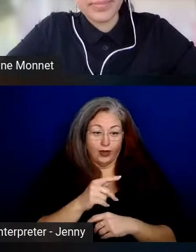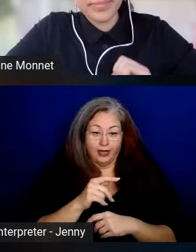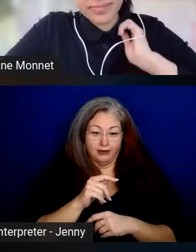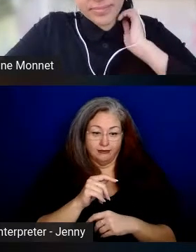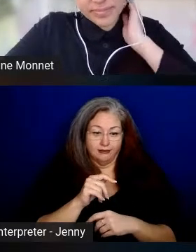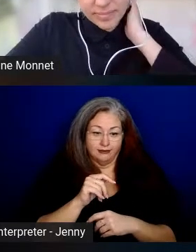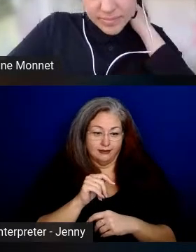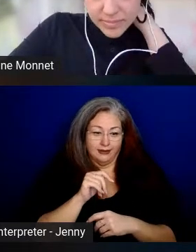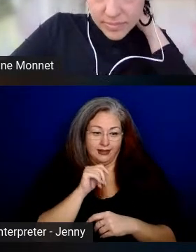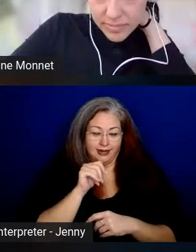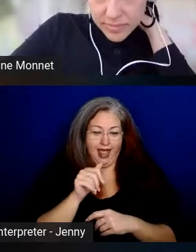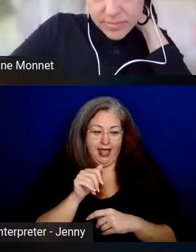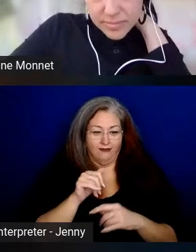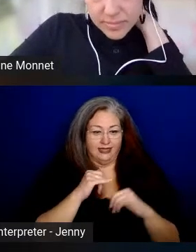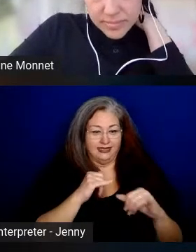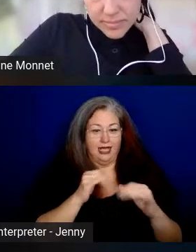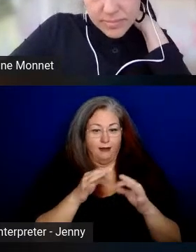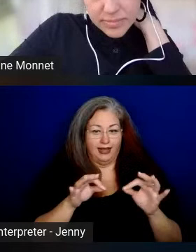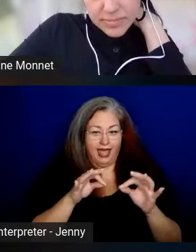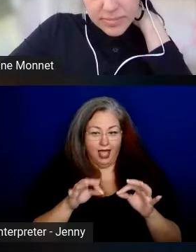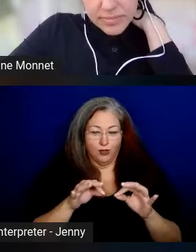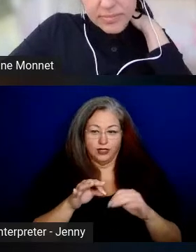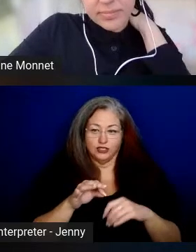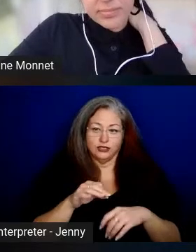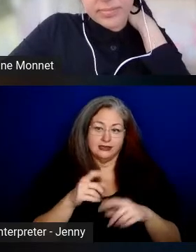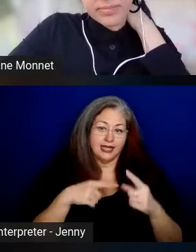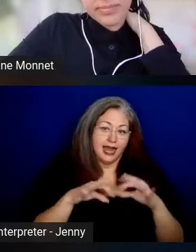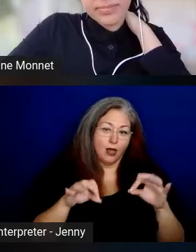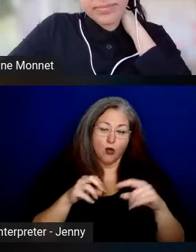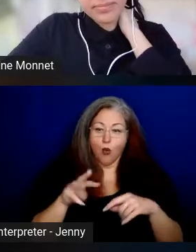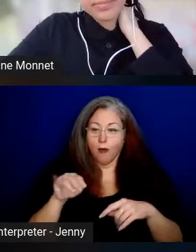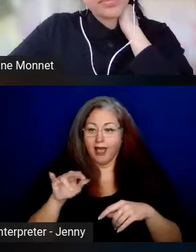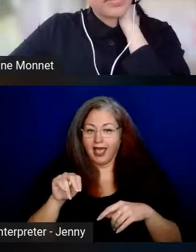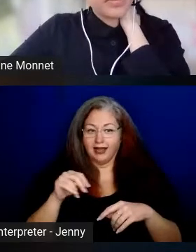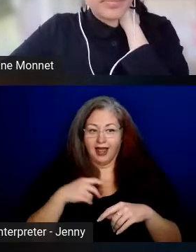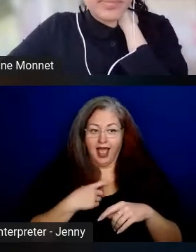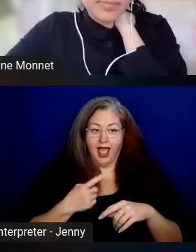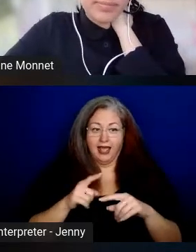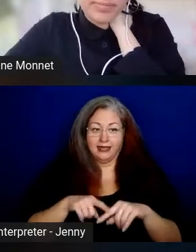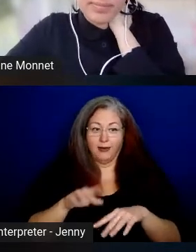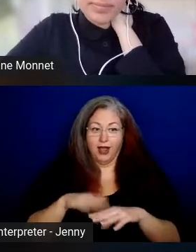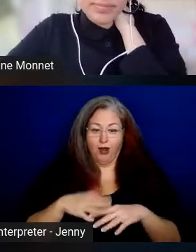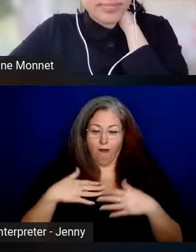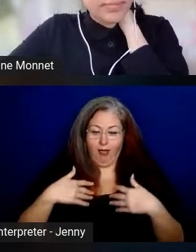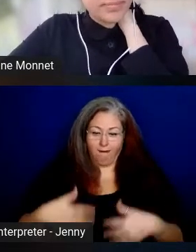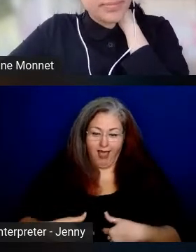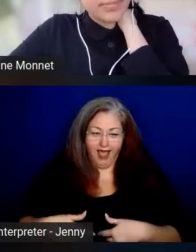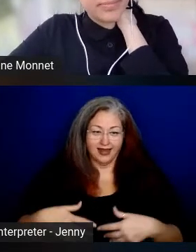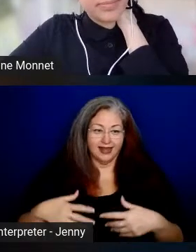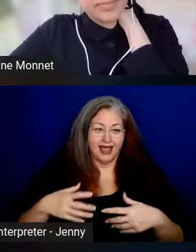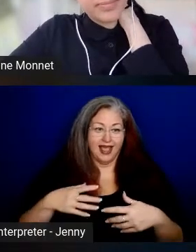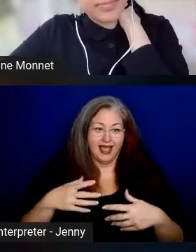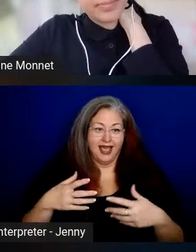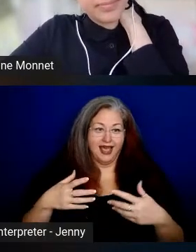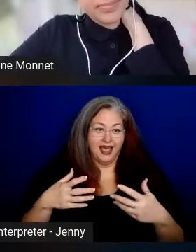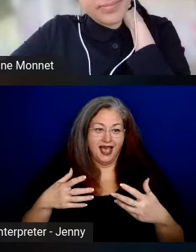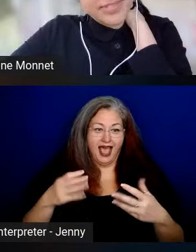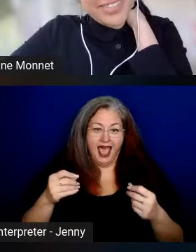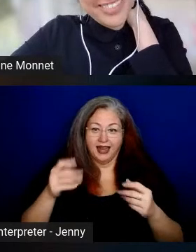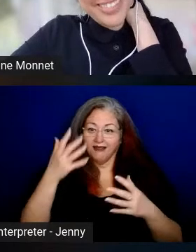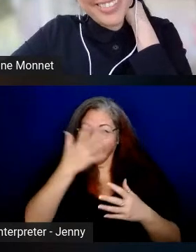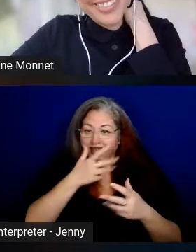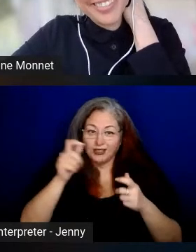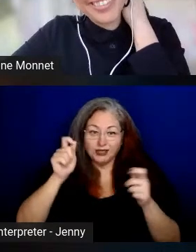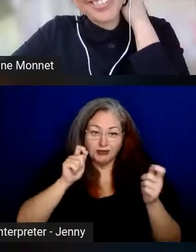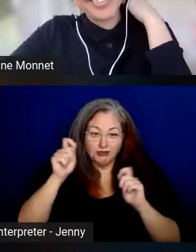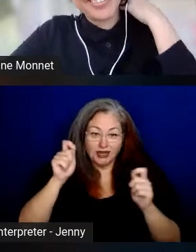language, or Mayan, the only thing I had was my body and my facial